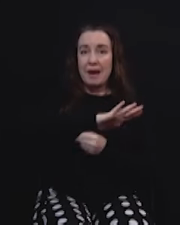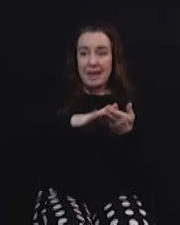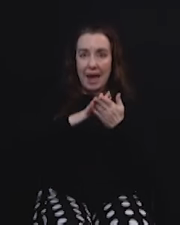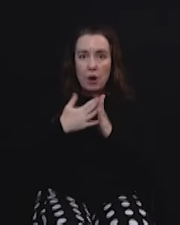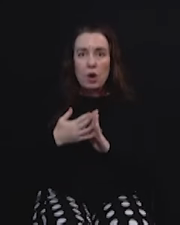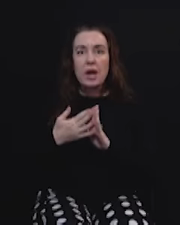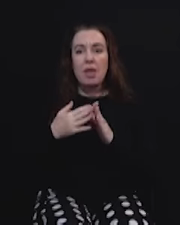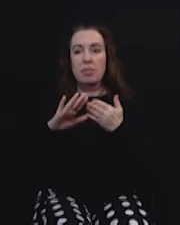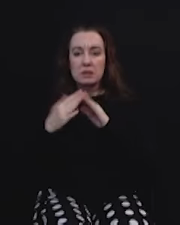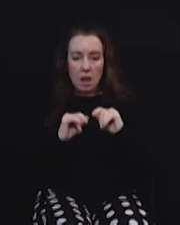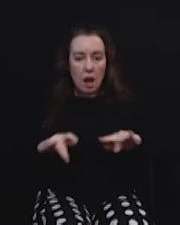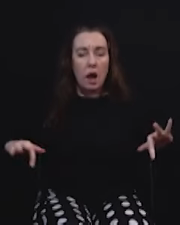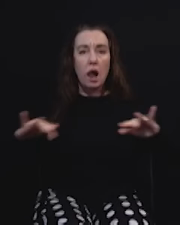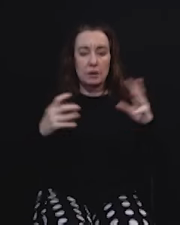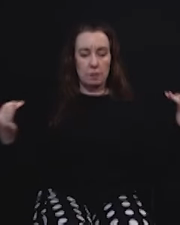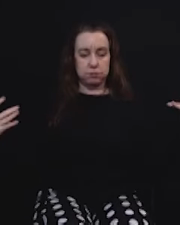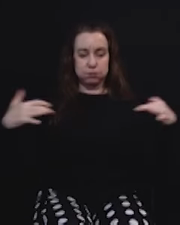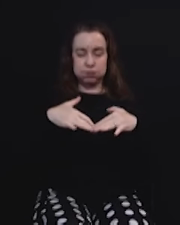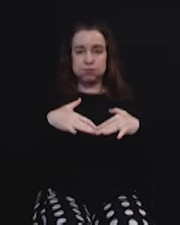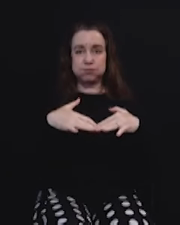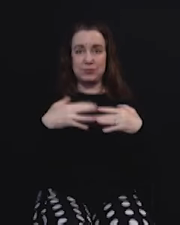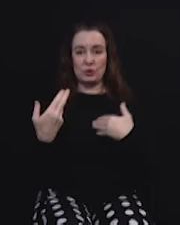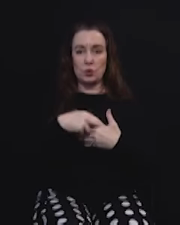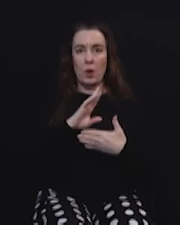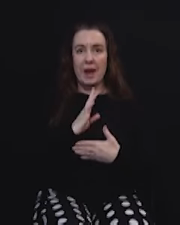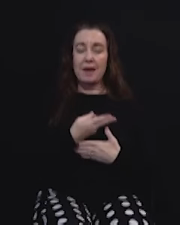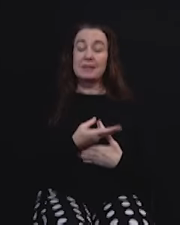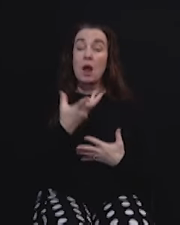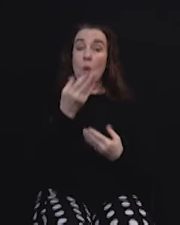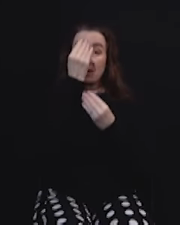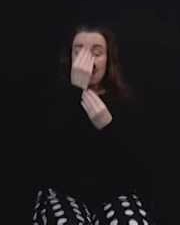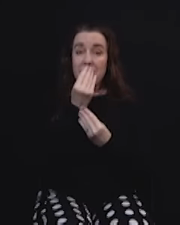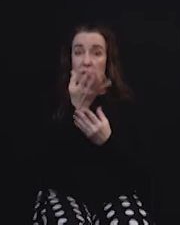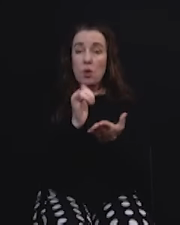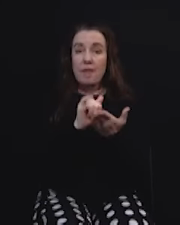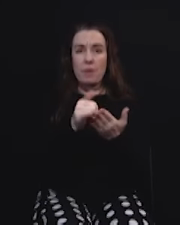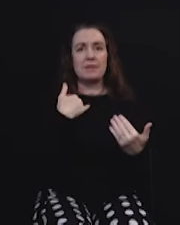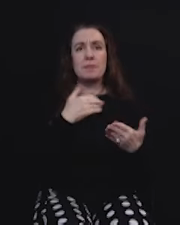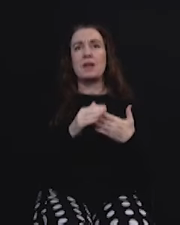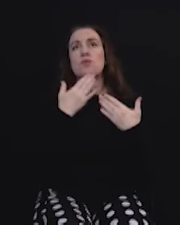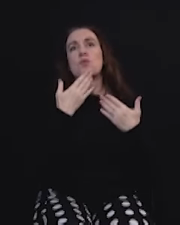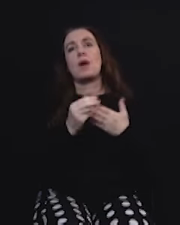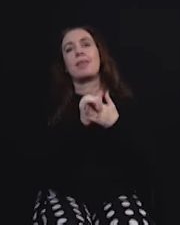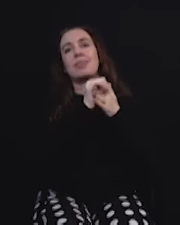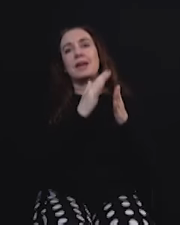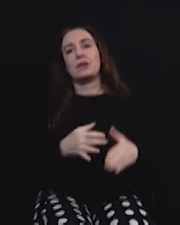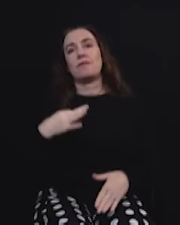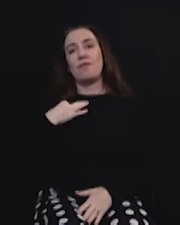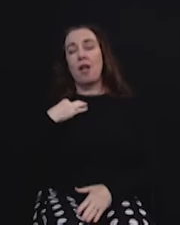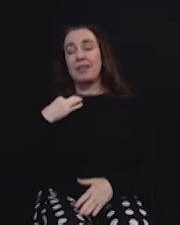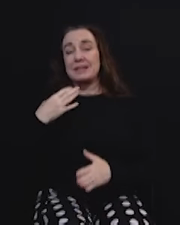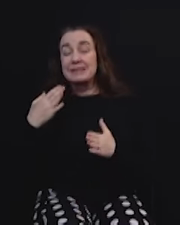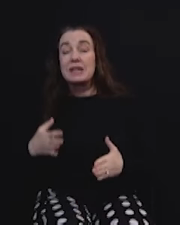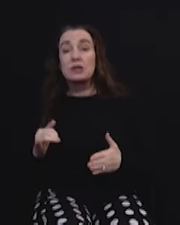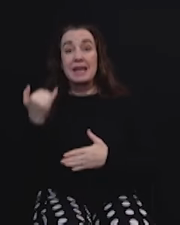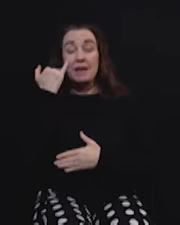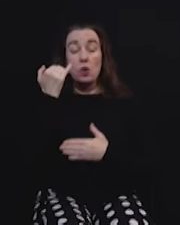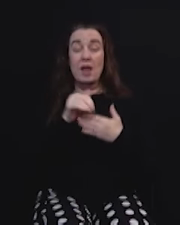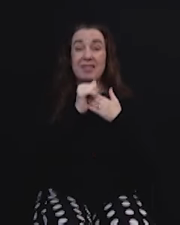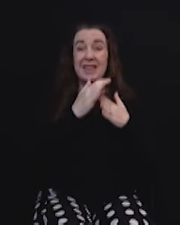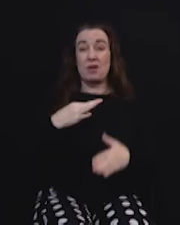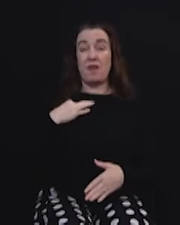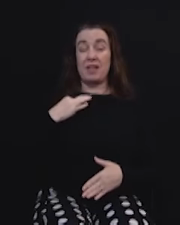throughout the city coming to join us. And I want you to know that we have so many great leaders and volunteers that I'm going to call. If you're a leader, if